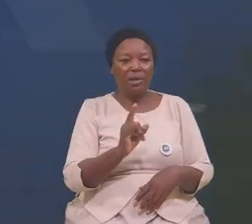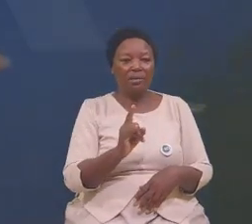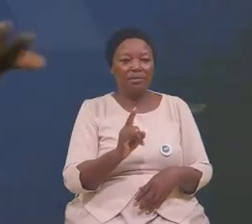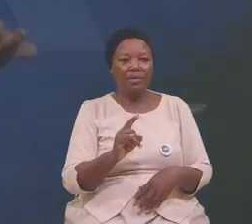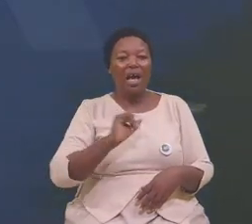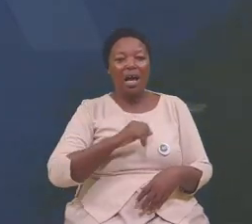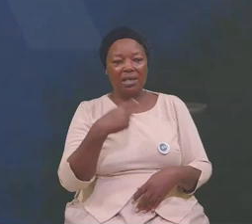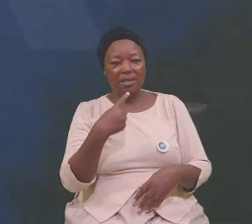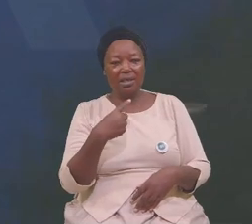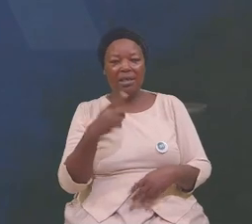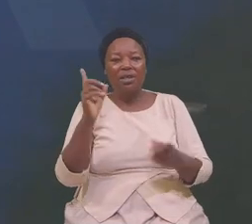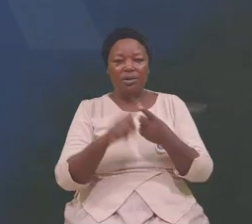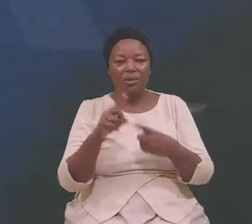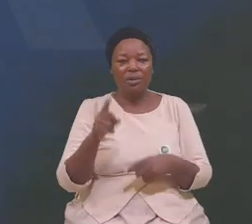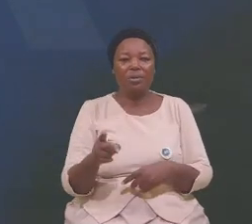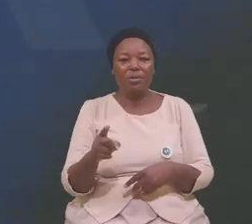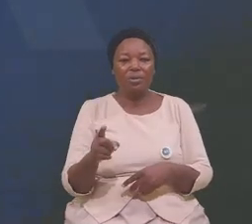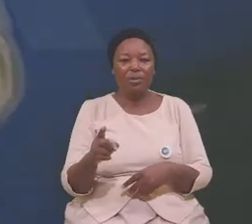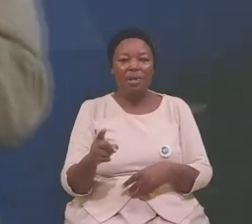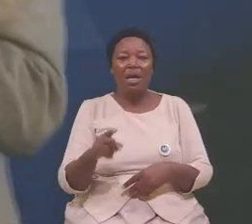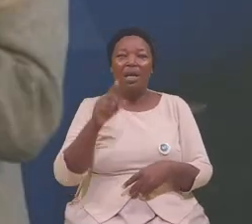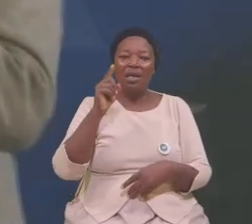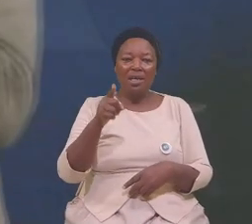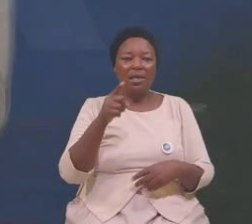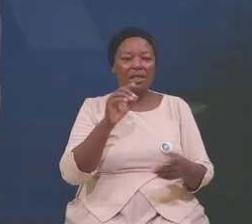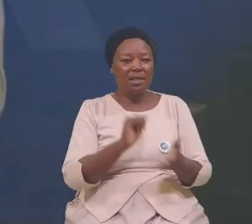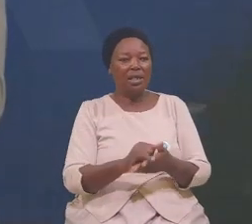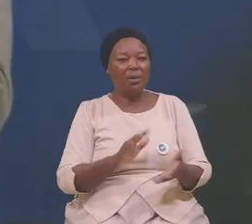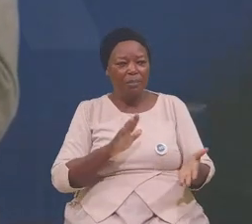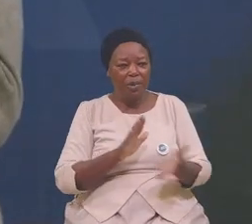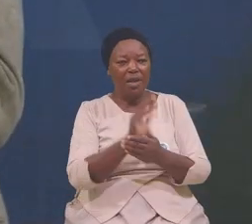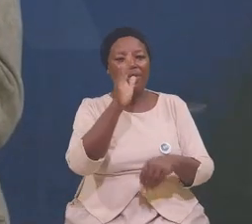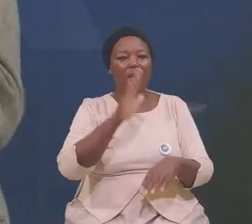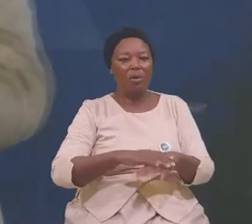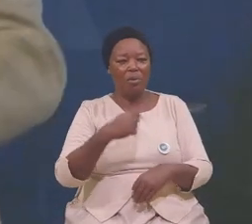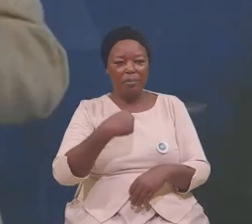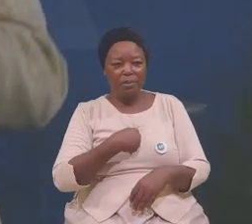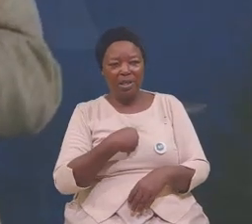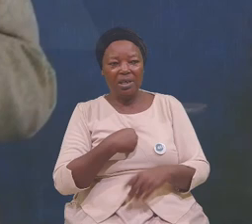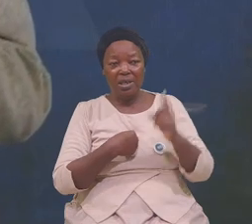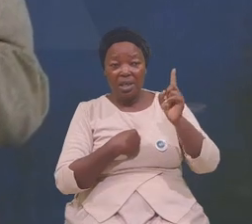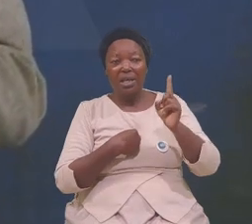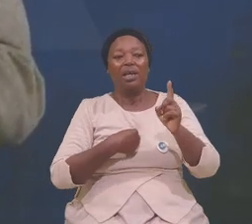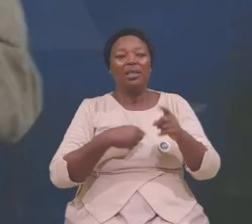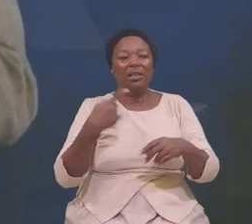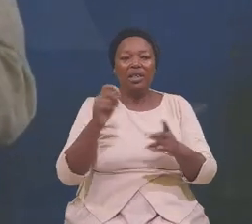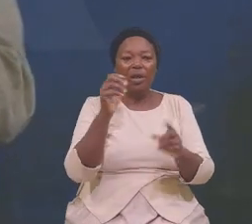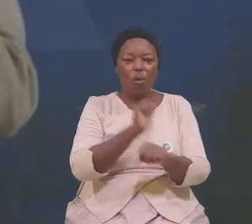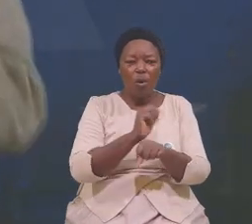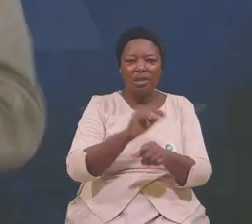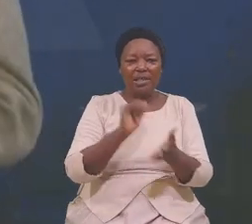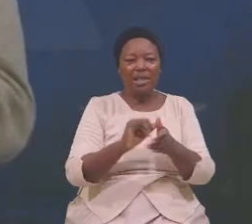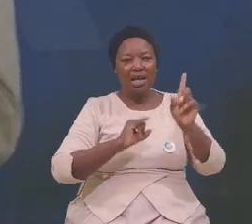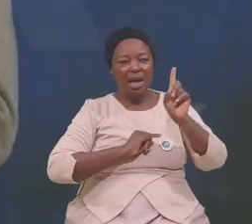I say unto you, he that believeth on me, the works that I